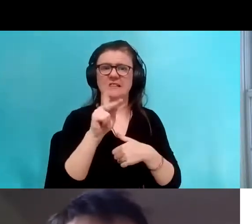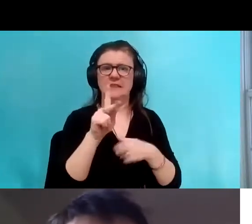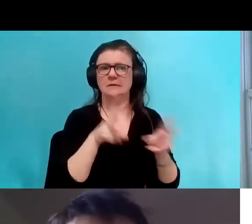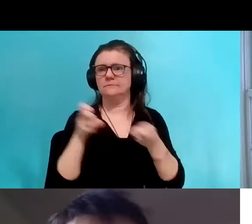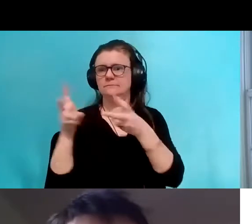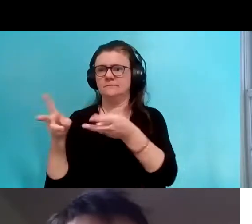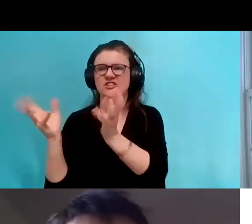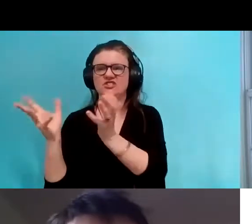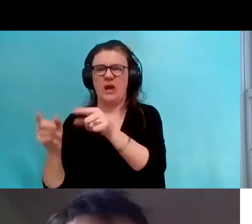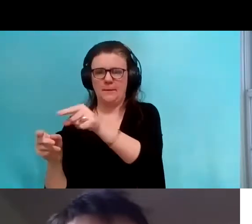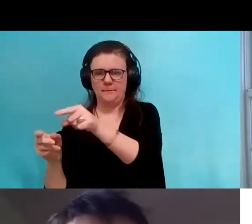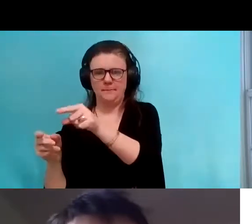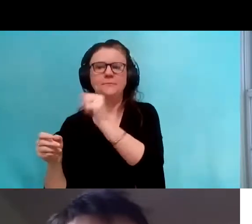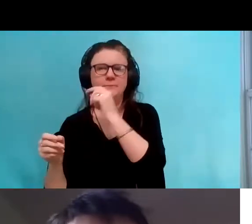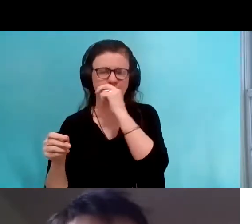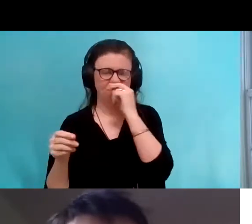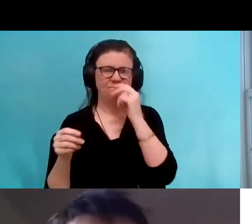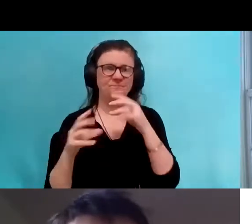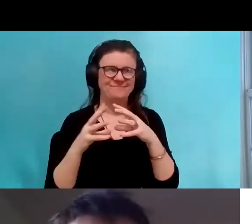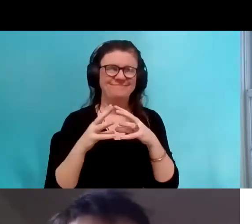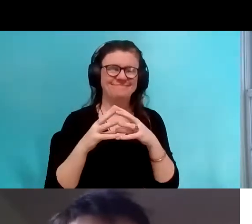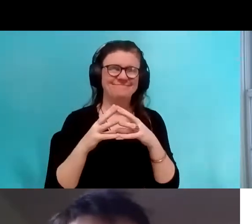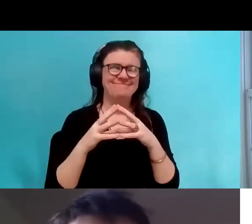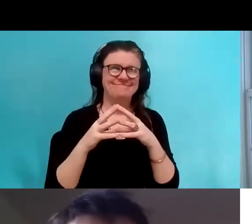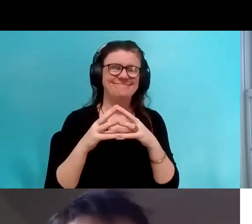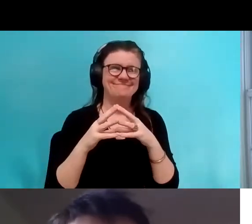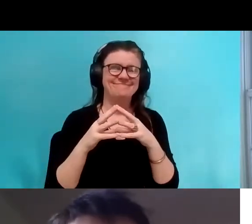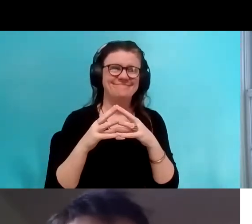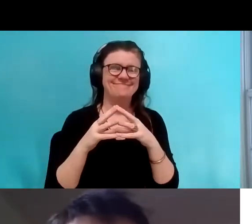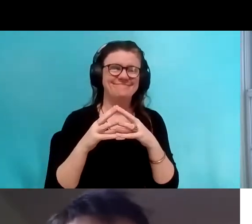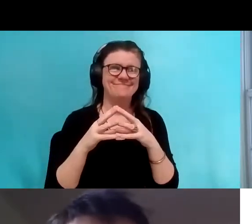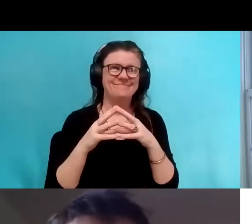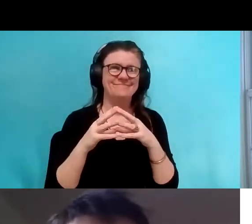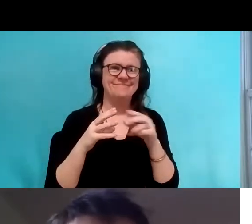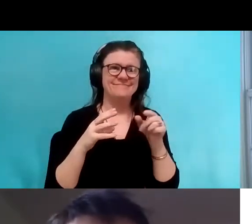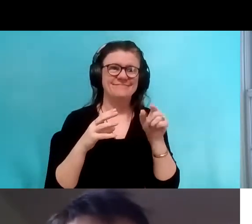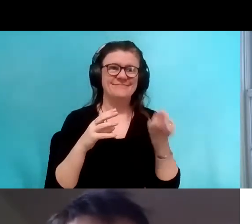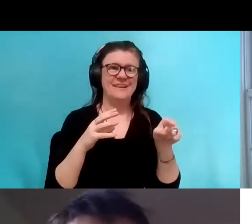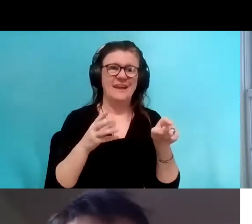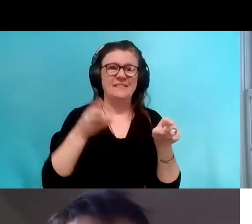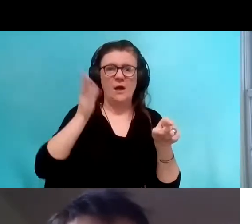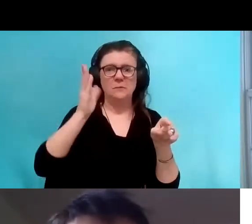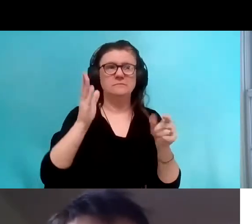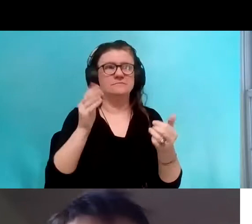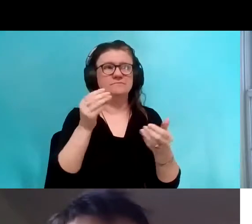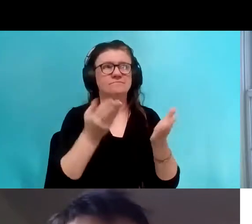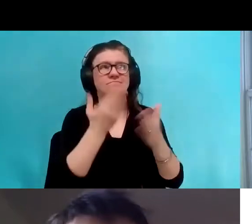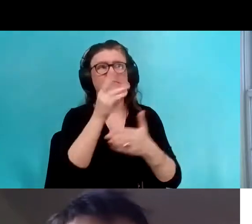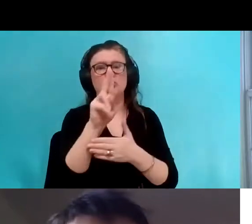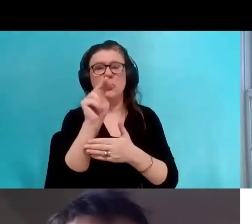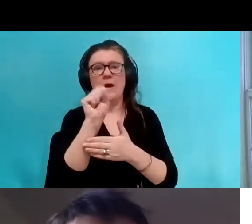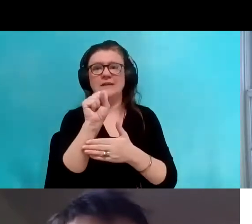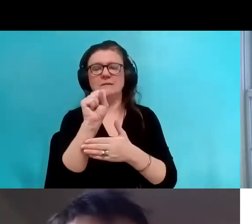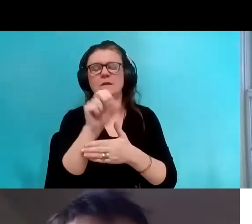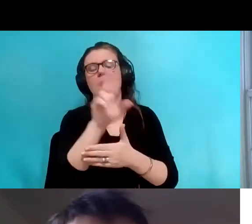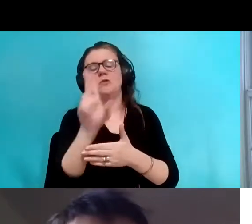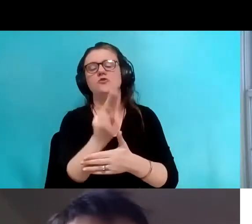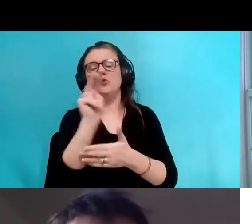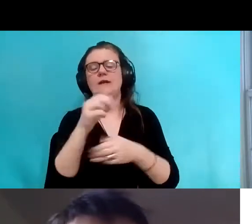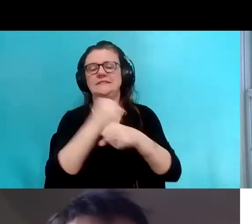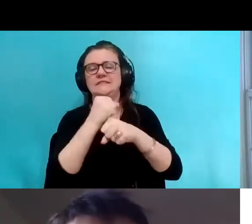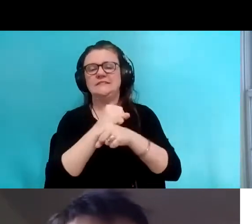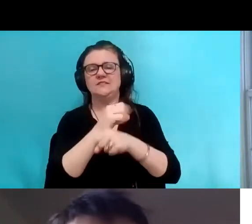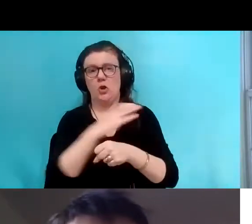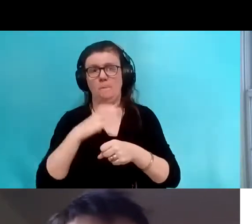chat. Really, I think the report was presented to the UN Statistical Commission and endorsed. And really, I think provides a